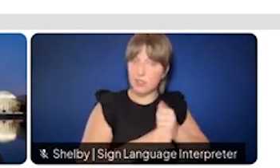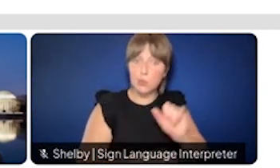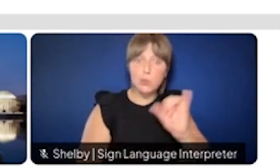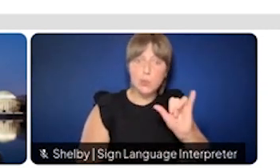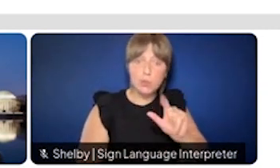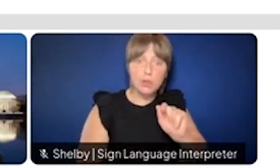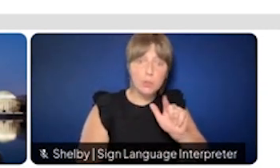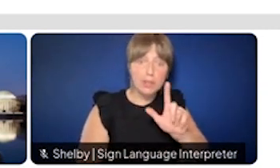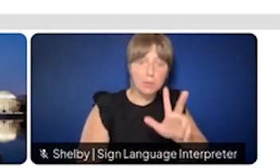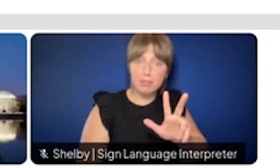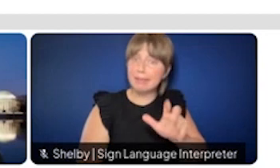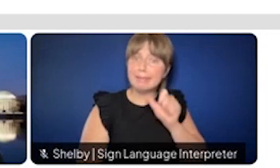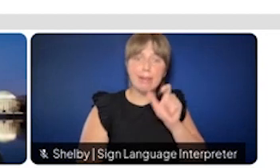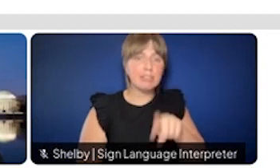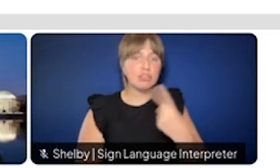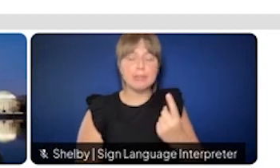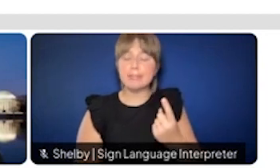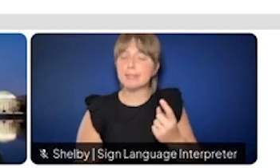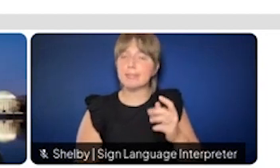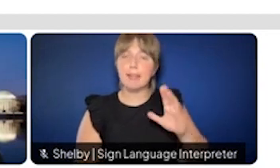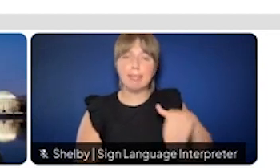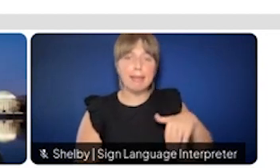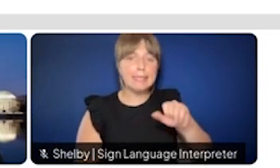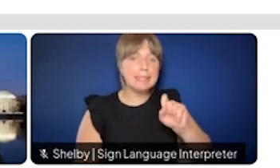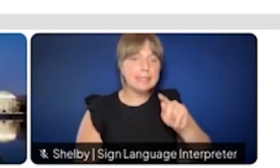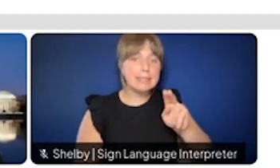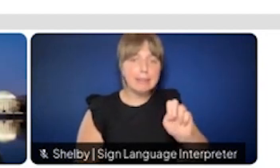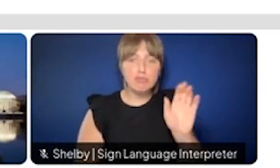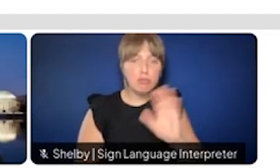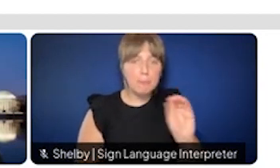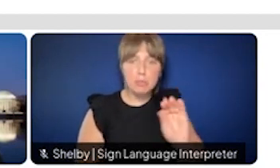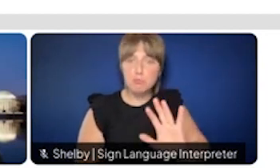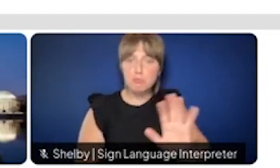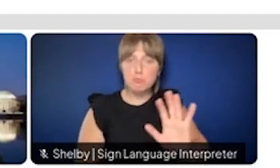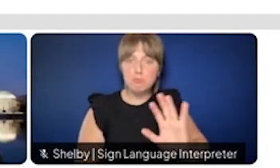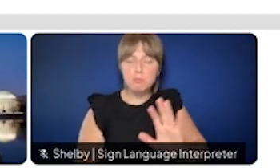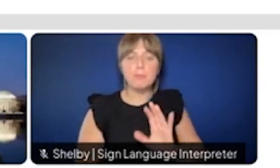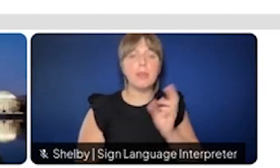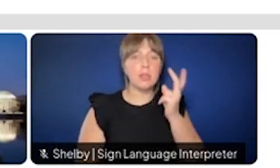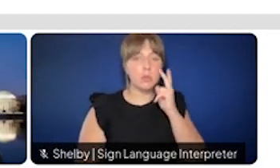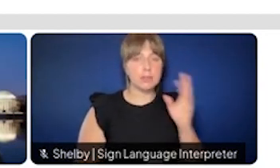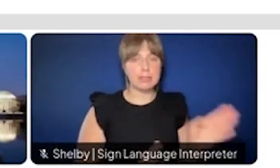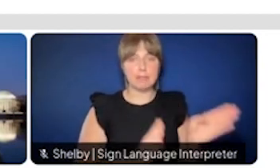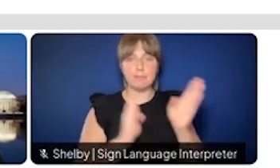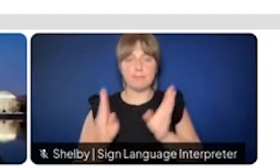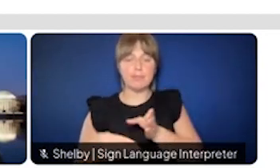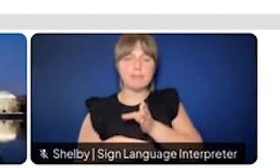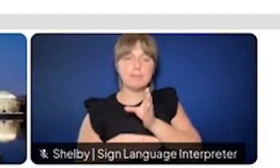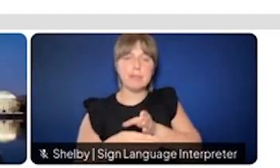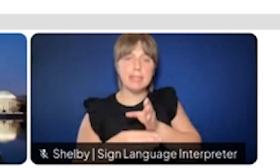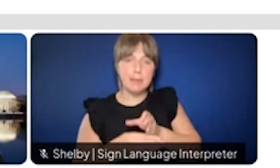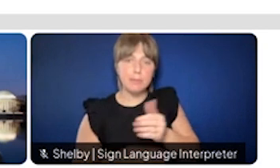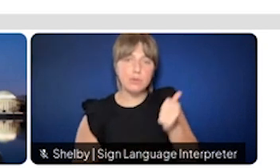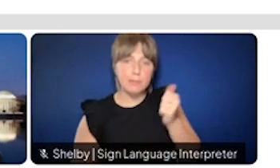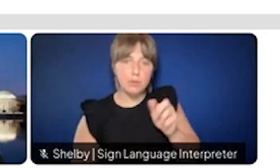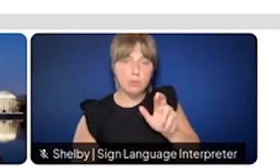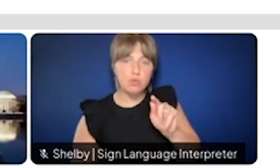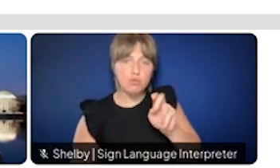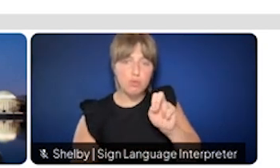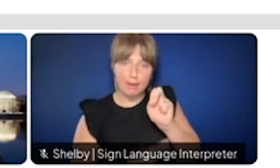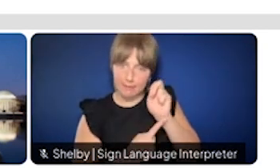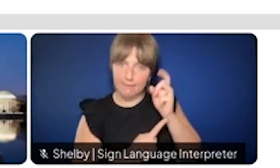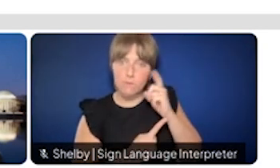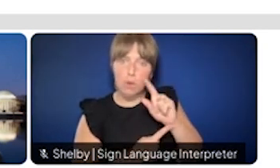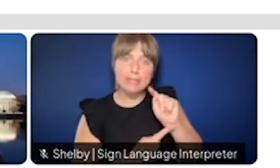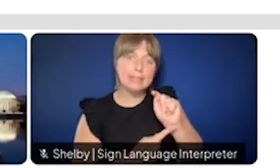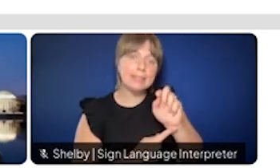stage companies. But when you look at the right-hand chart, which describes the median subscription rate for these tender offers, the subscription rate in this